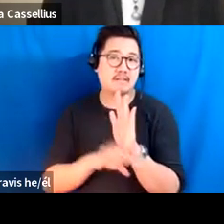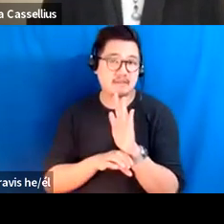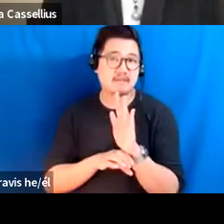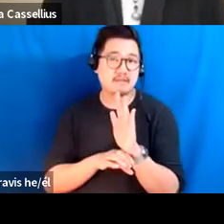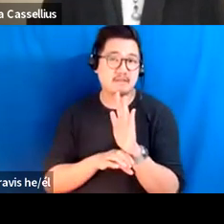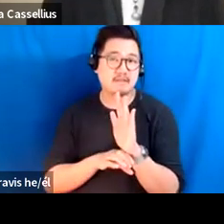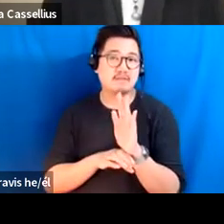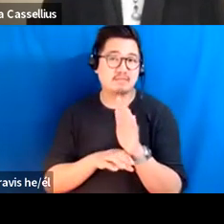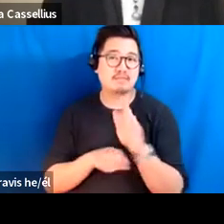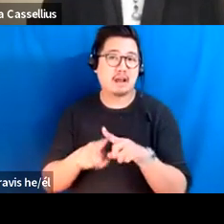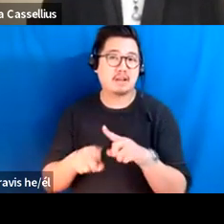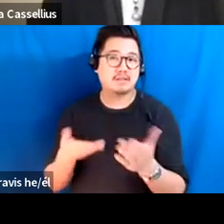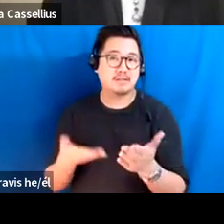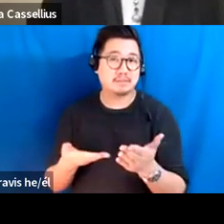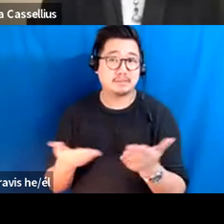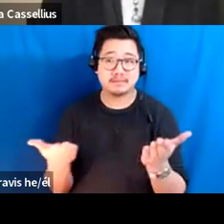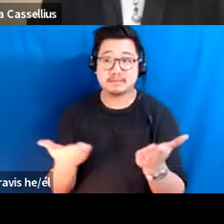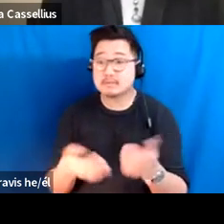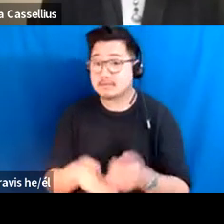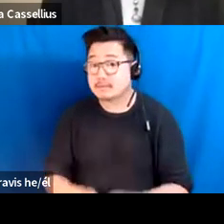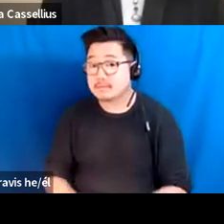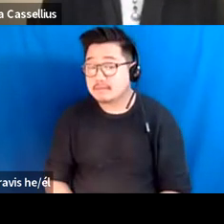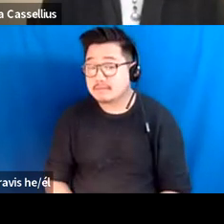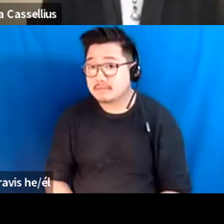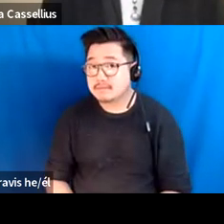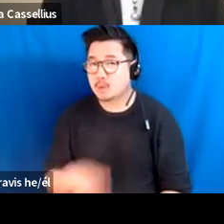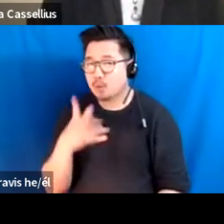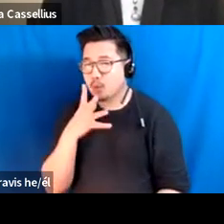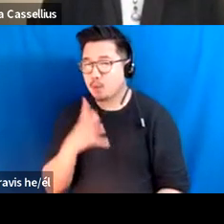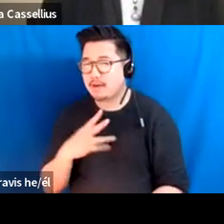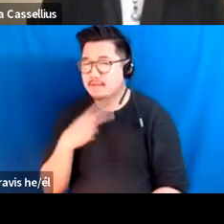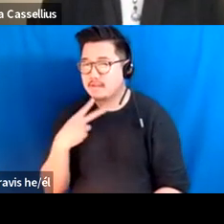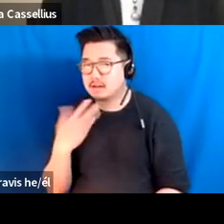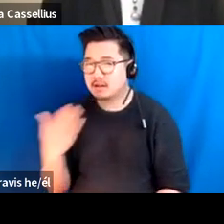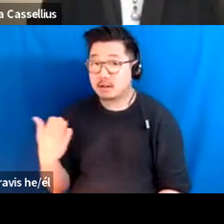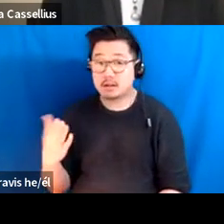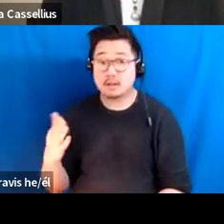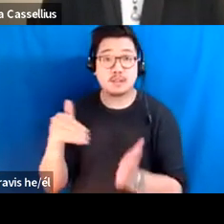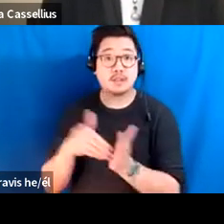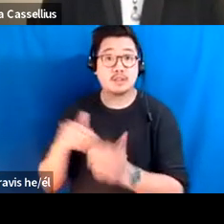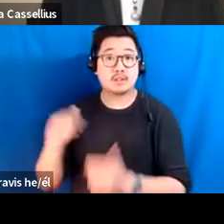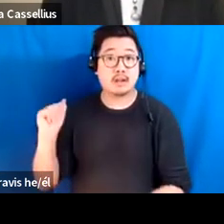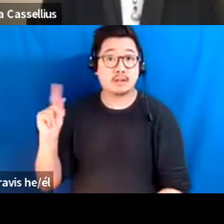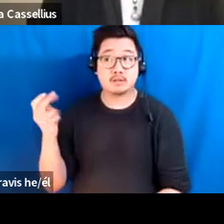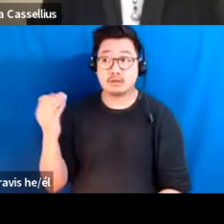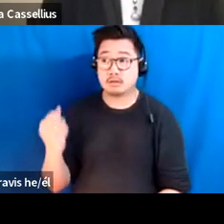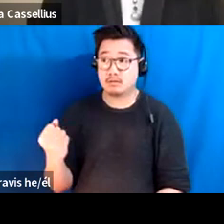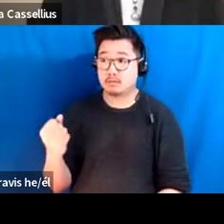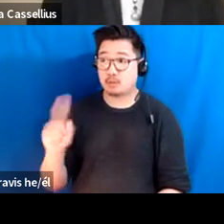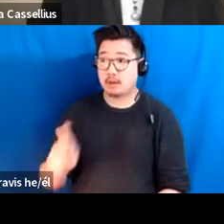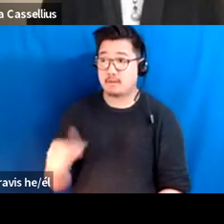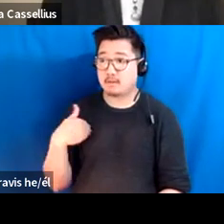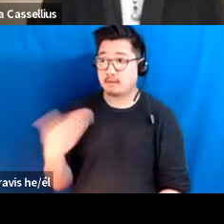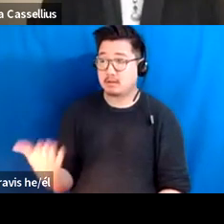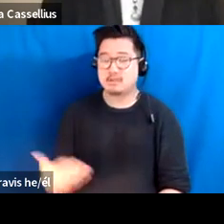presented is there a motion excuse me dr alkins do you have a question just